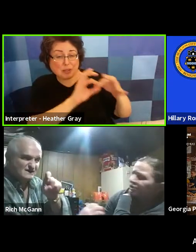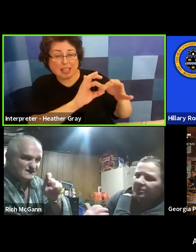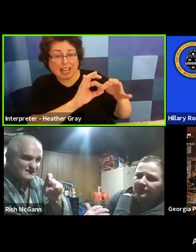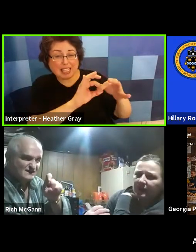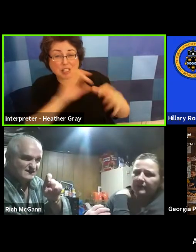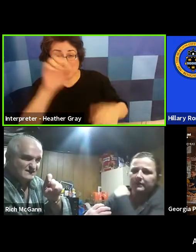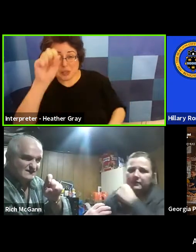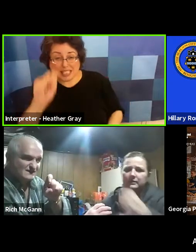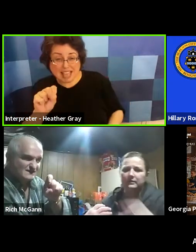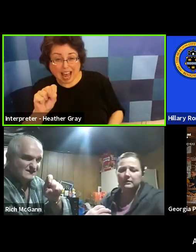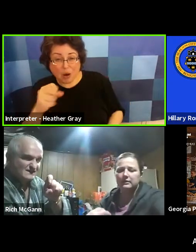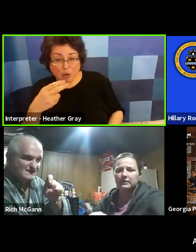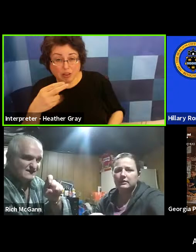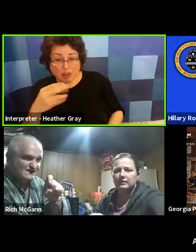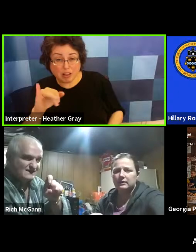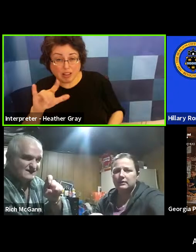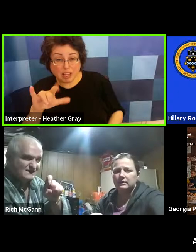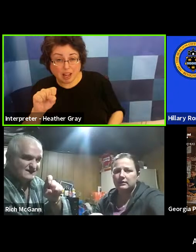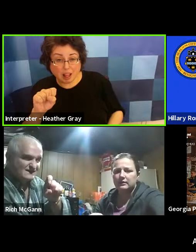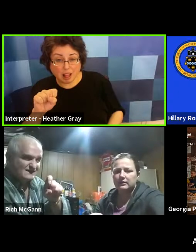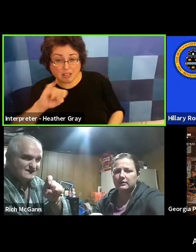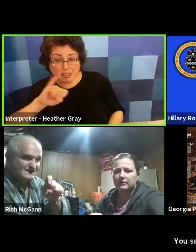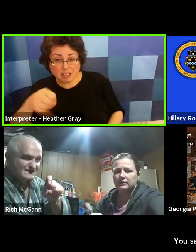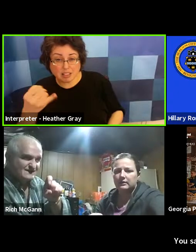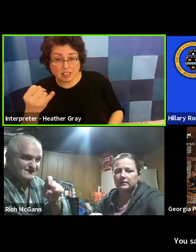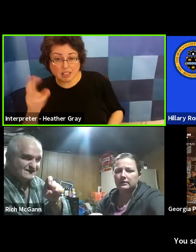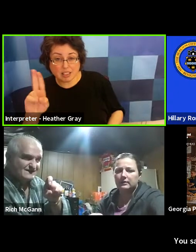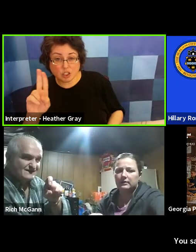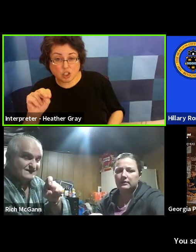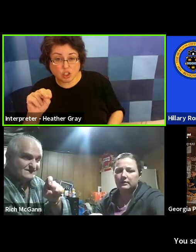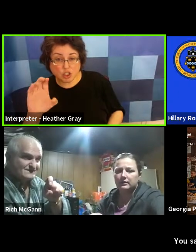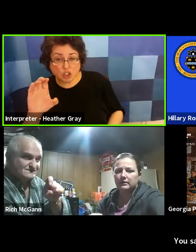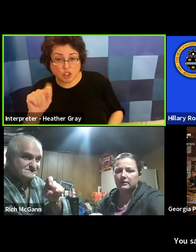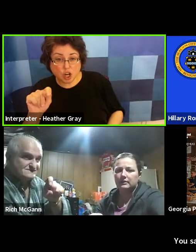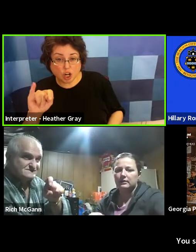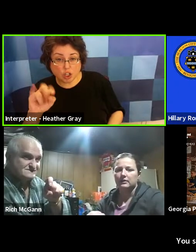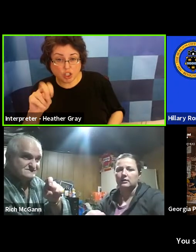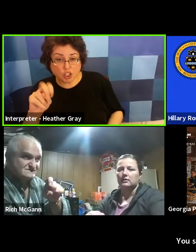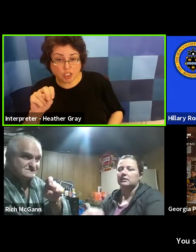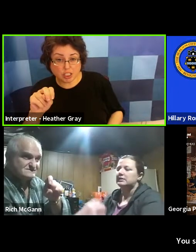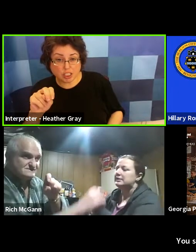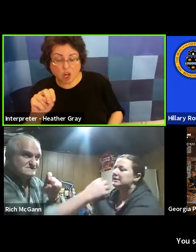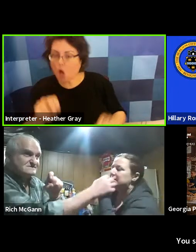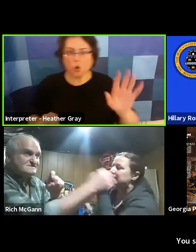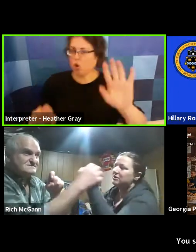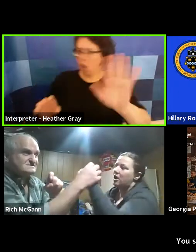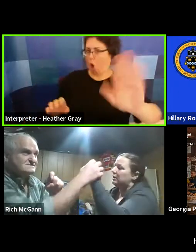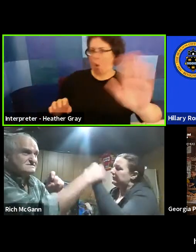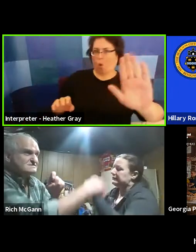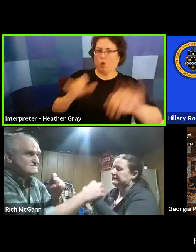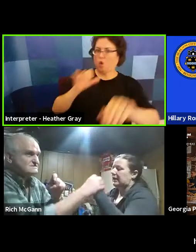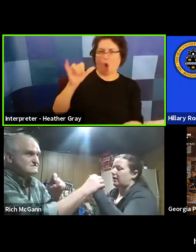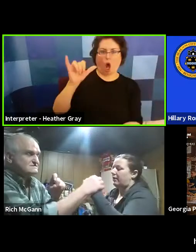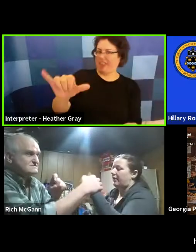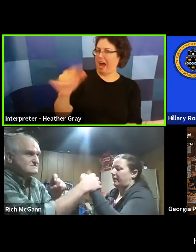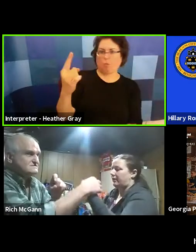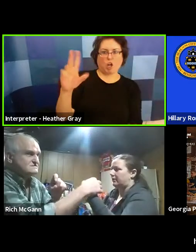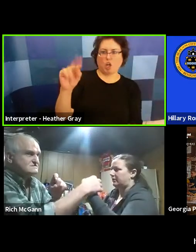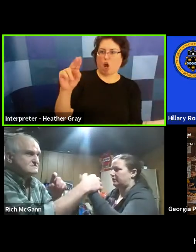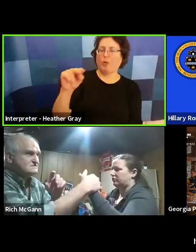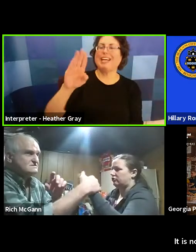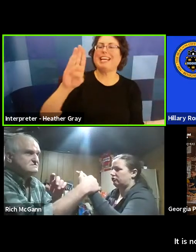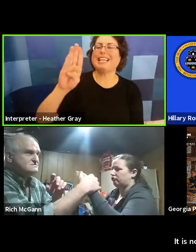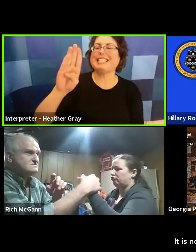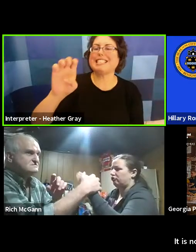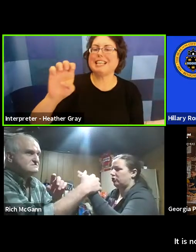Hills Junction, right? It is not at South Hills Junction. It is in the Beachview